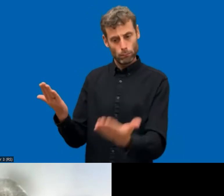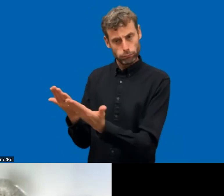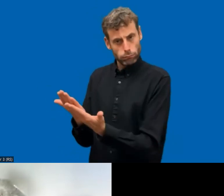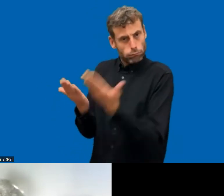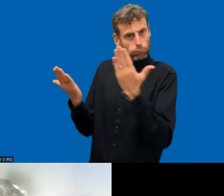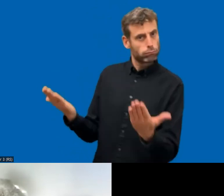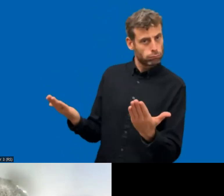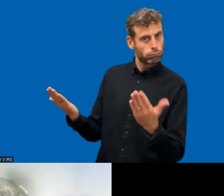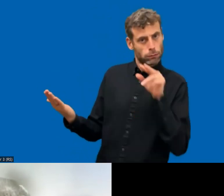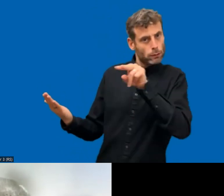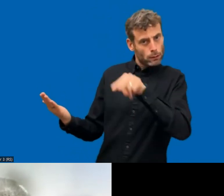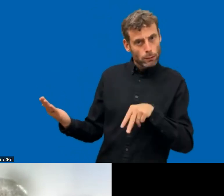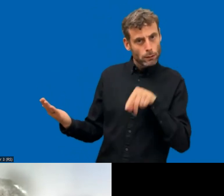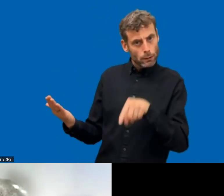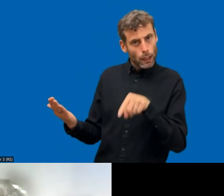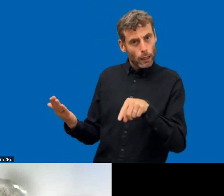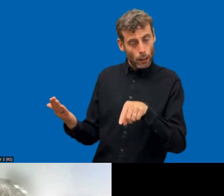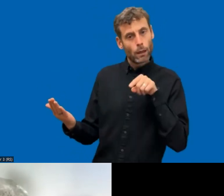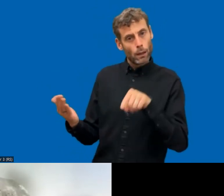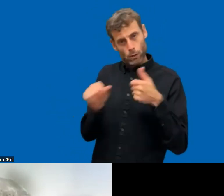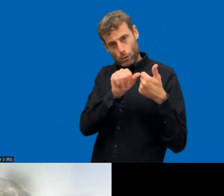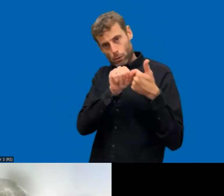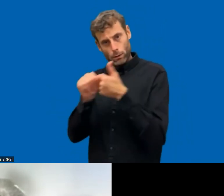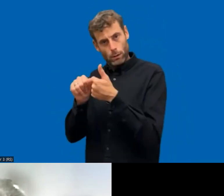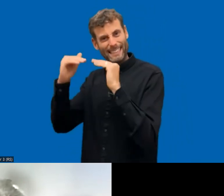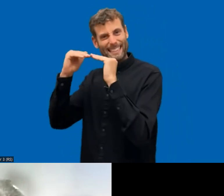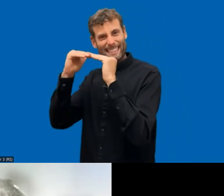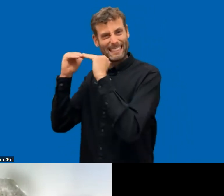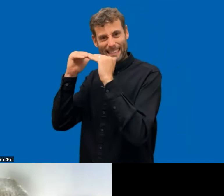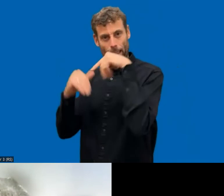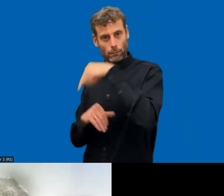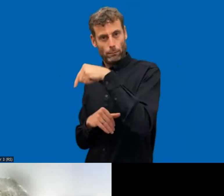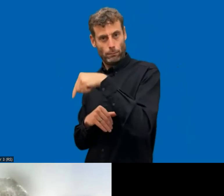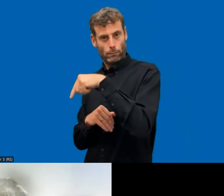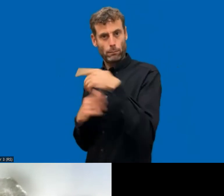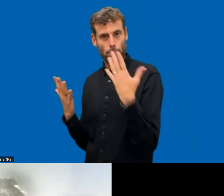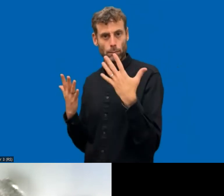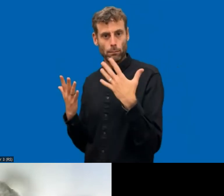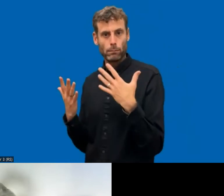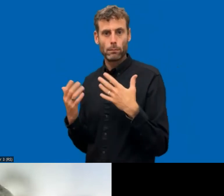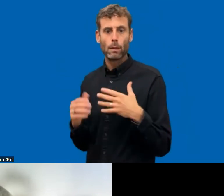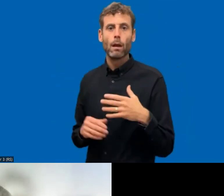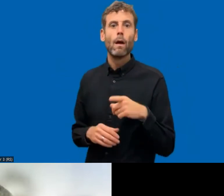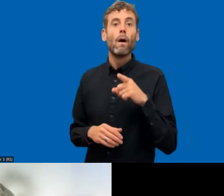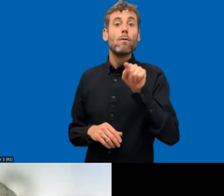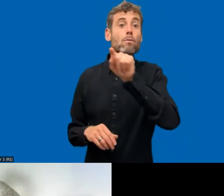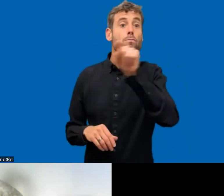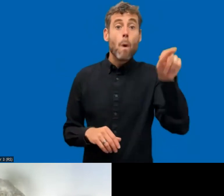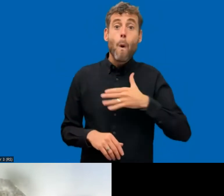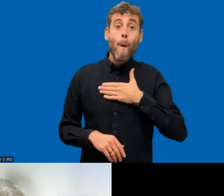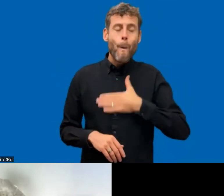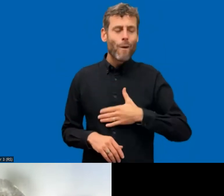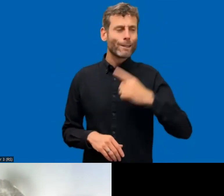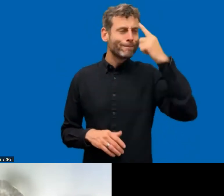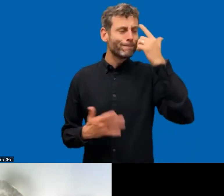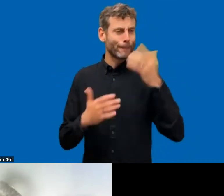not modification of the standards. It's if we really want accessibility to happen,